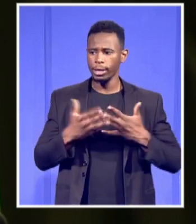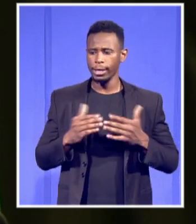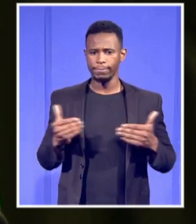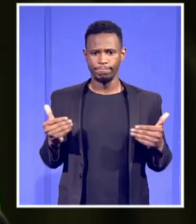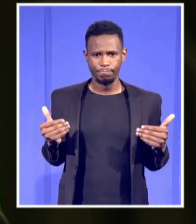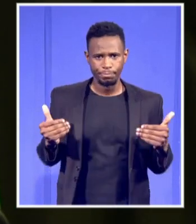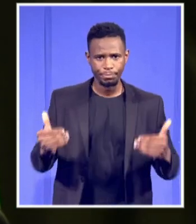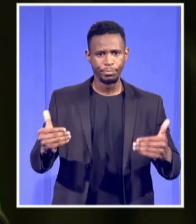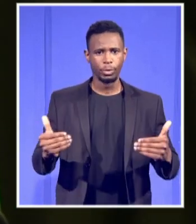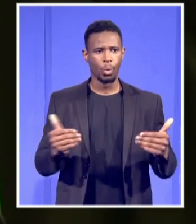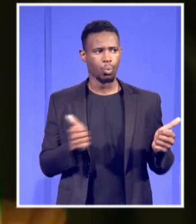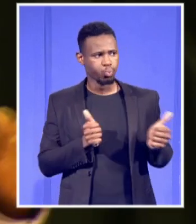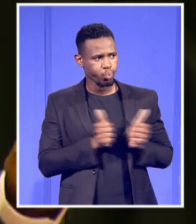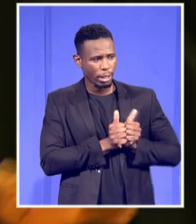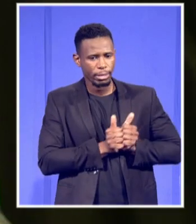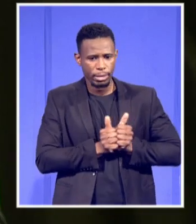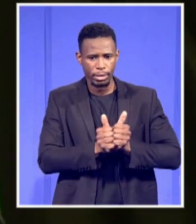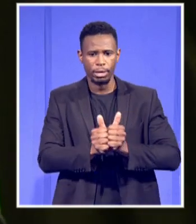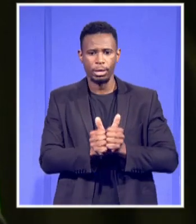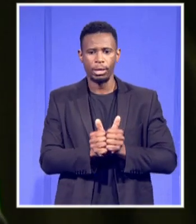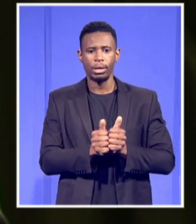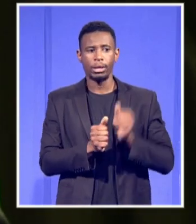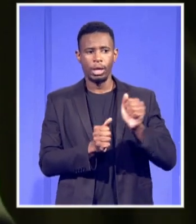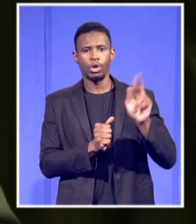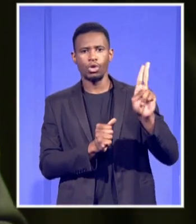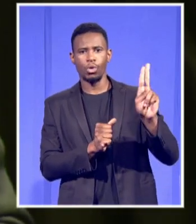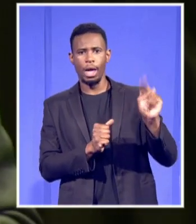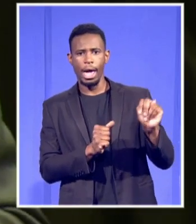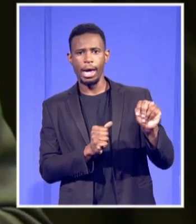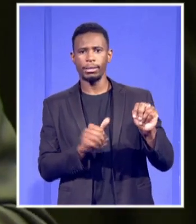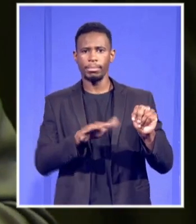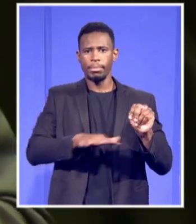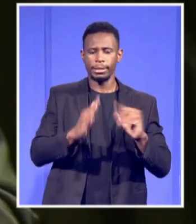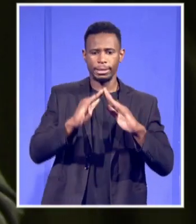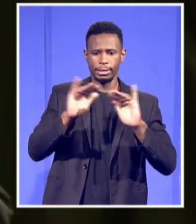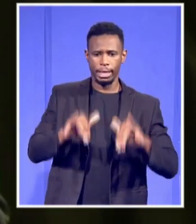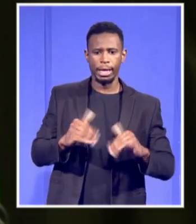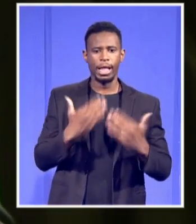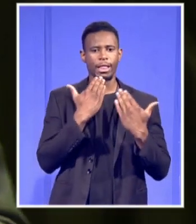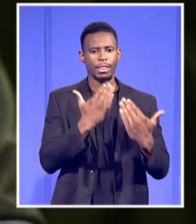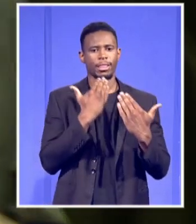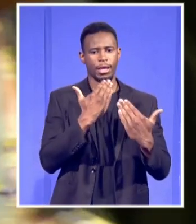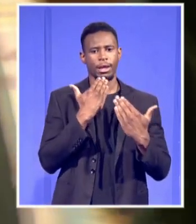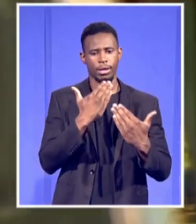you under UN Habitat. We thank you very much for listening.